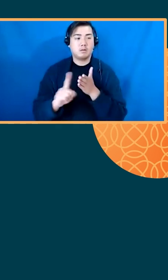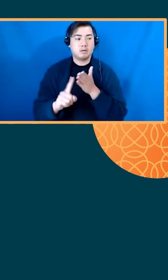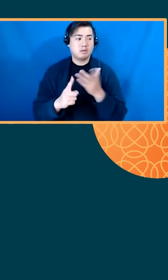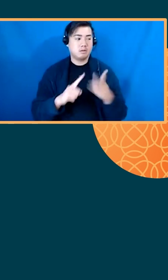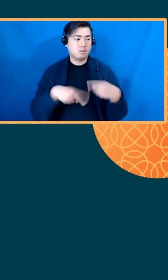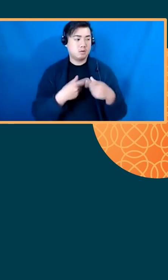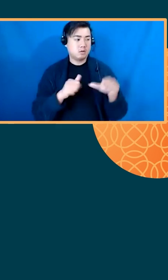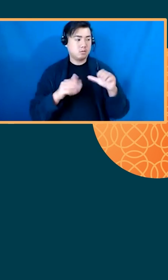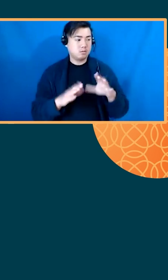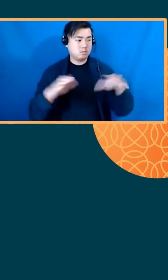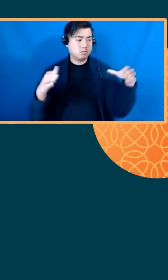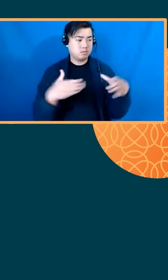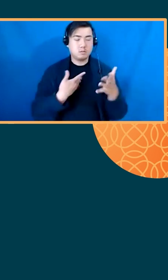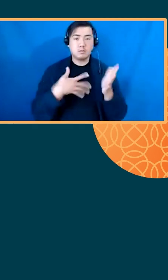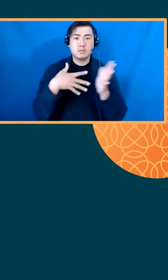and bias,